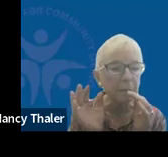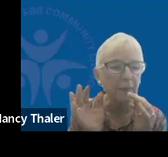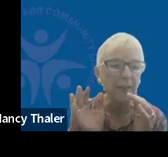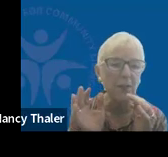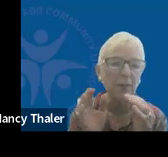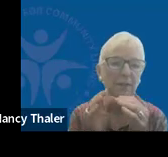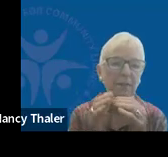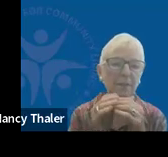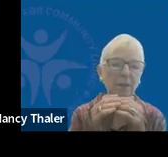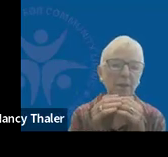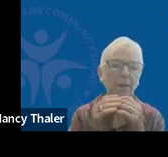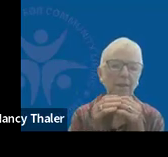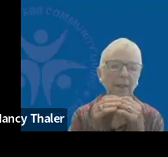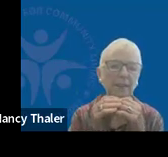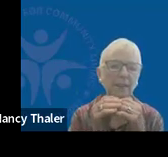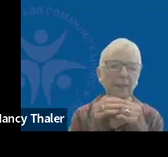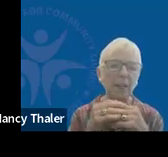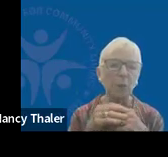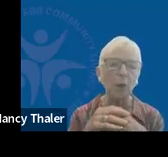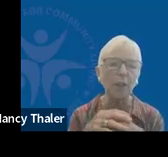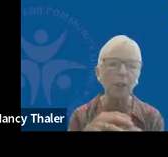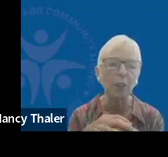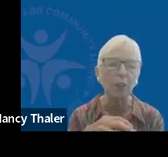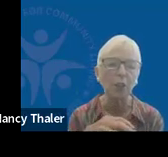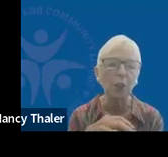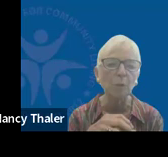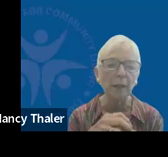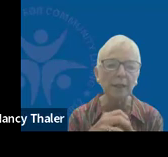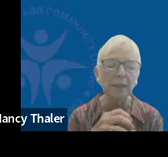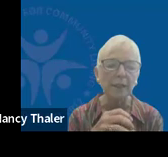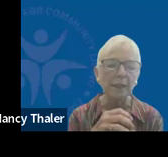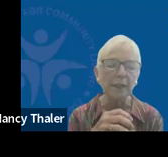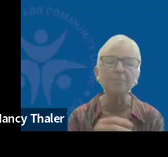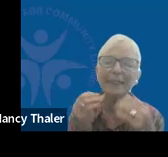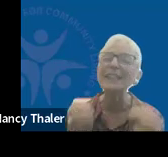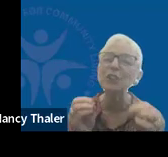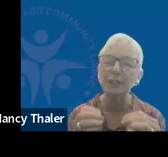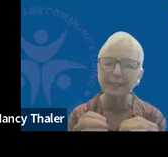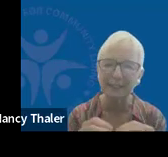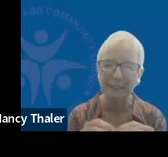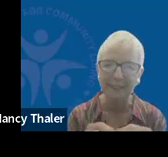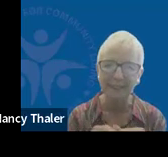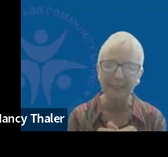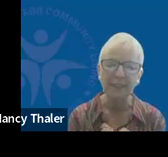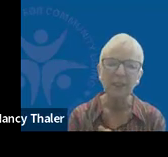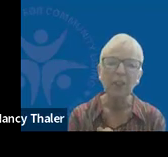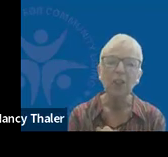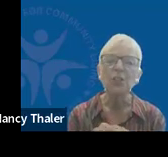dates things are effective and what you might be interested